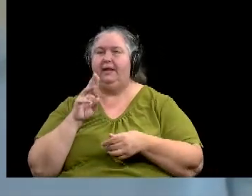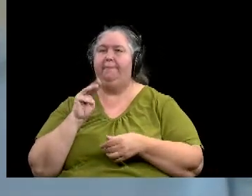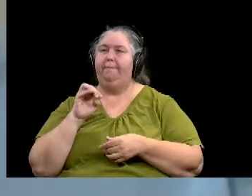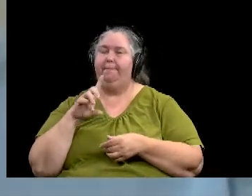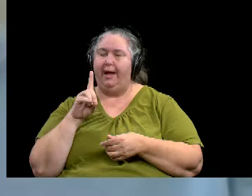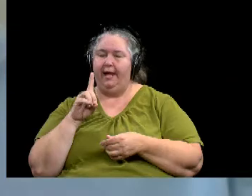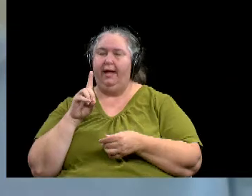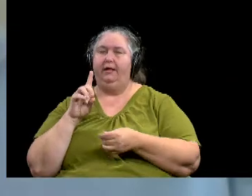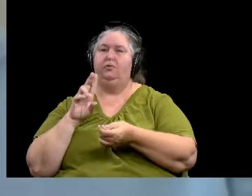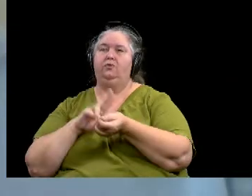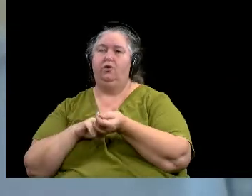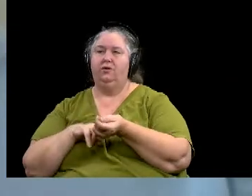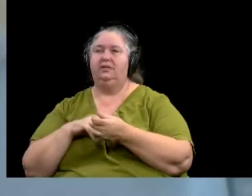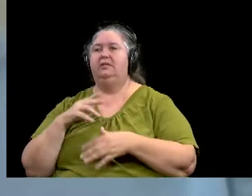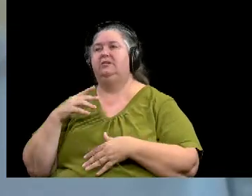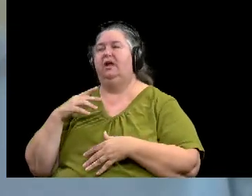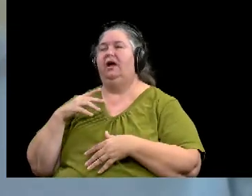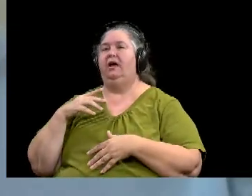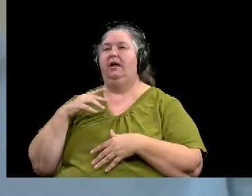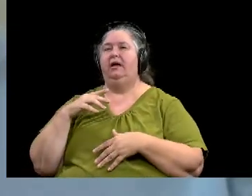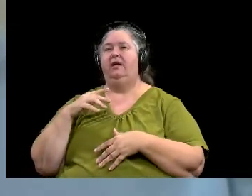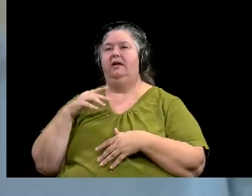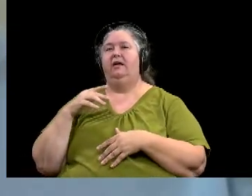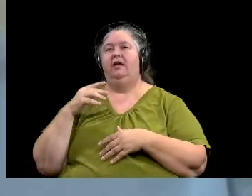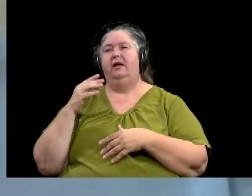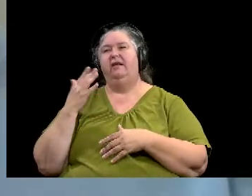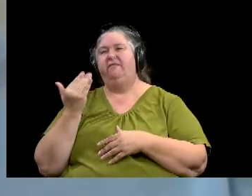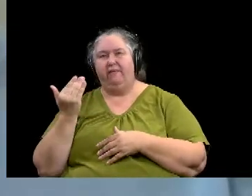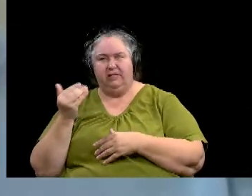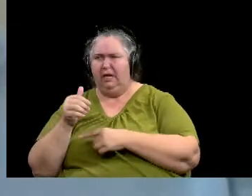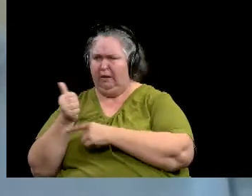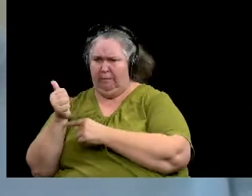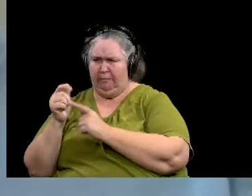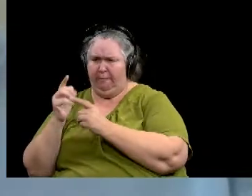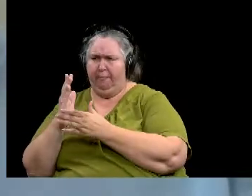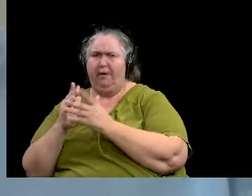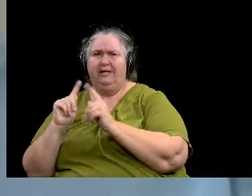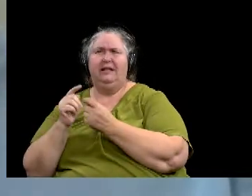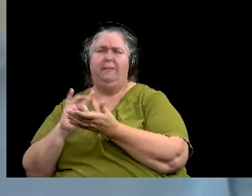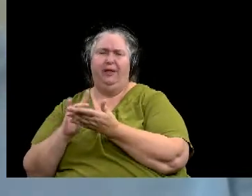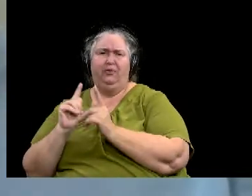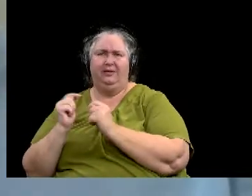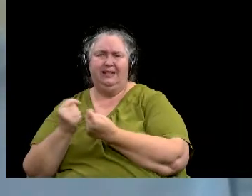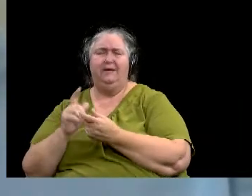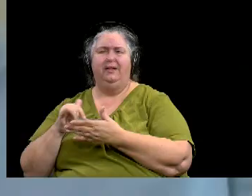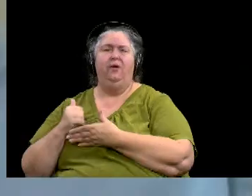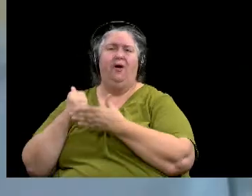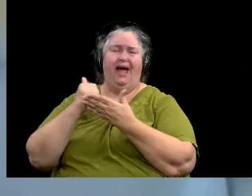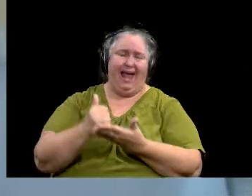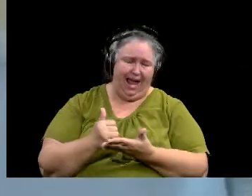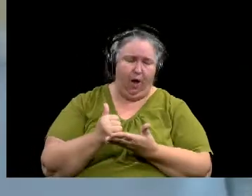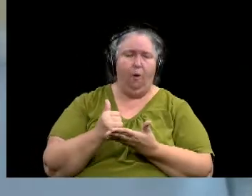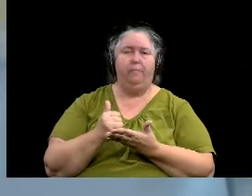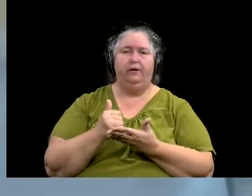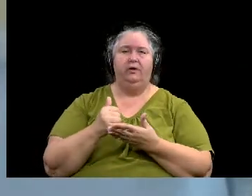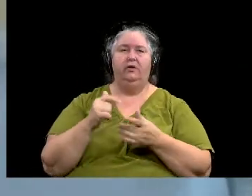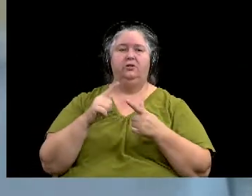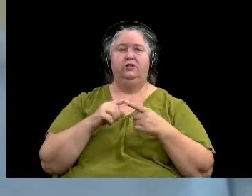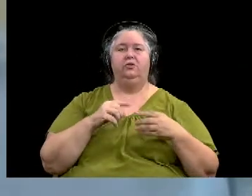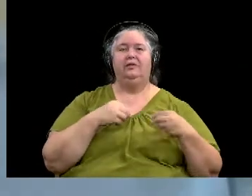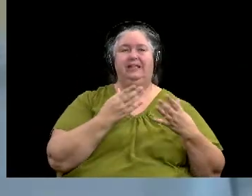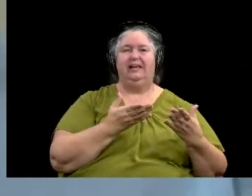teams a little bit of break, help them to renew and refresh as best they can over the course of this holiday season. We